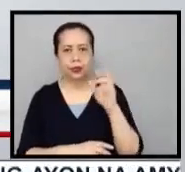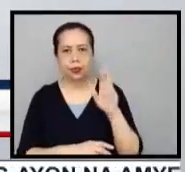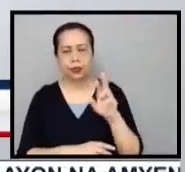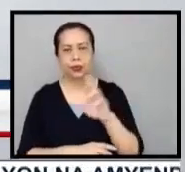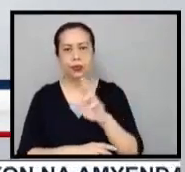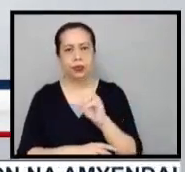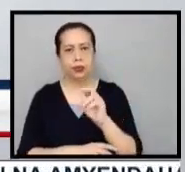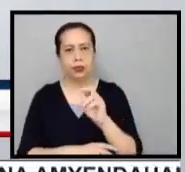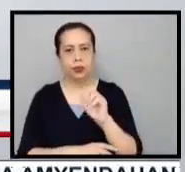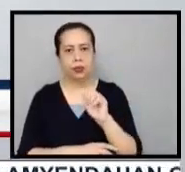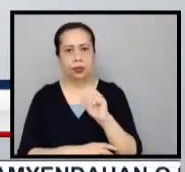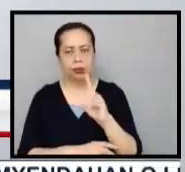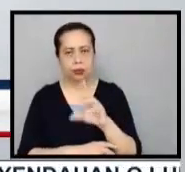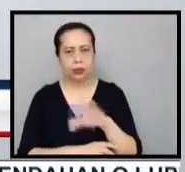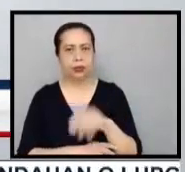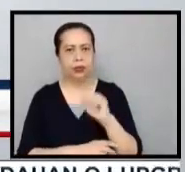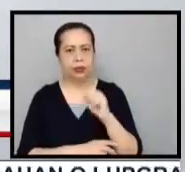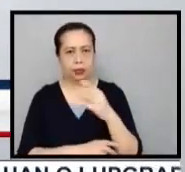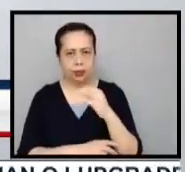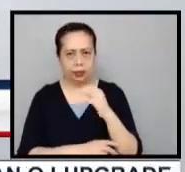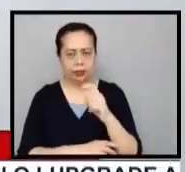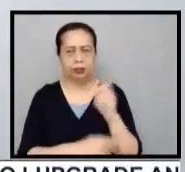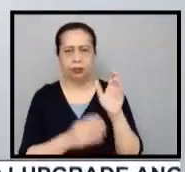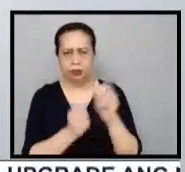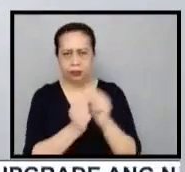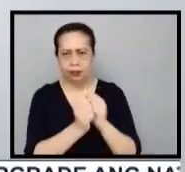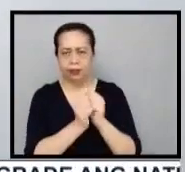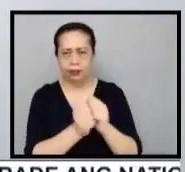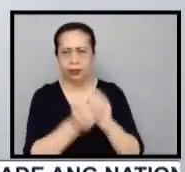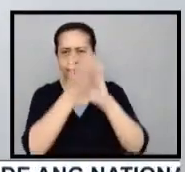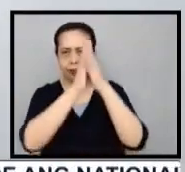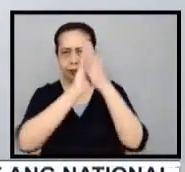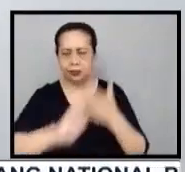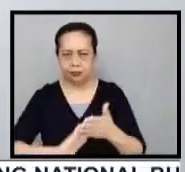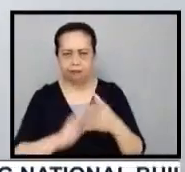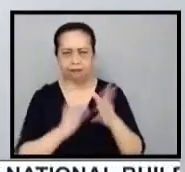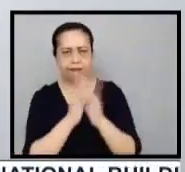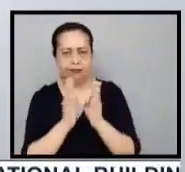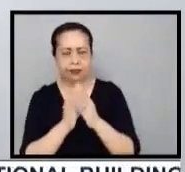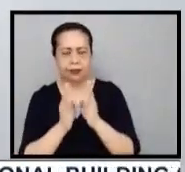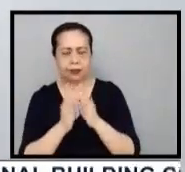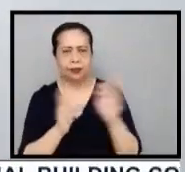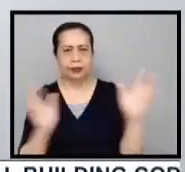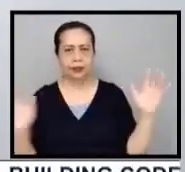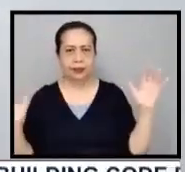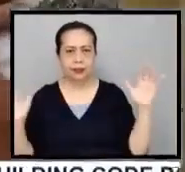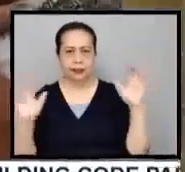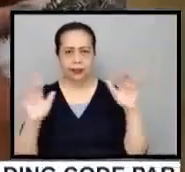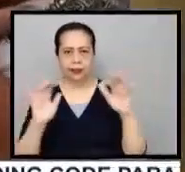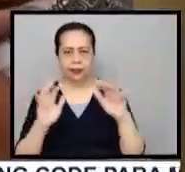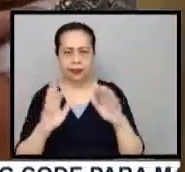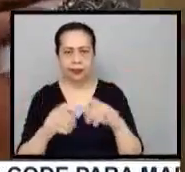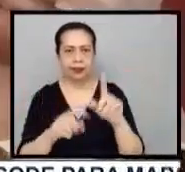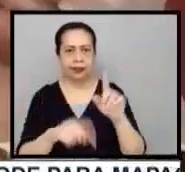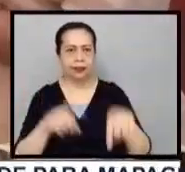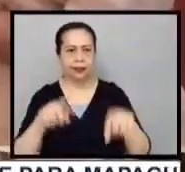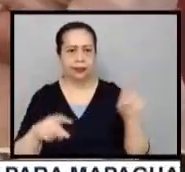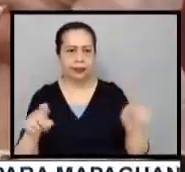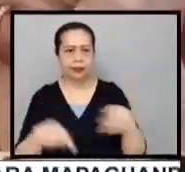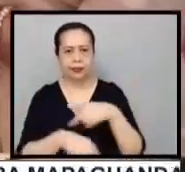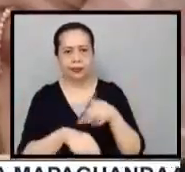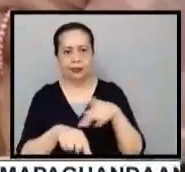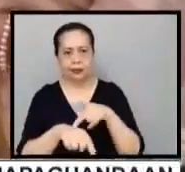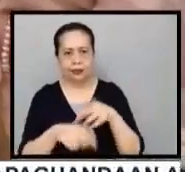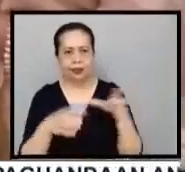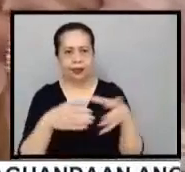So, kapartner po natin yan sa kapayapaan. Over 1,500 peace advocates ang nagtipon from different parts of the Philippines. At sumama